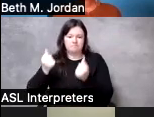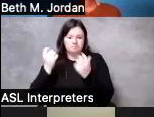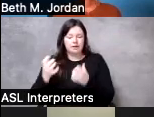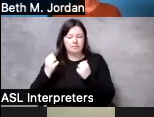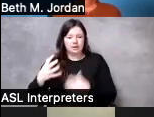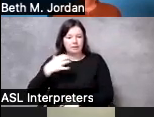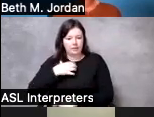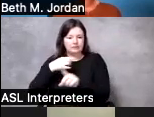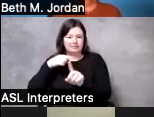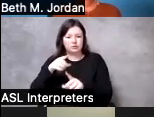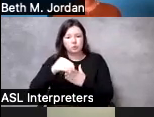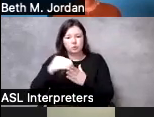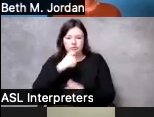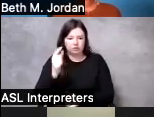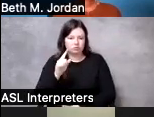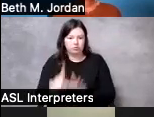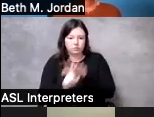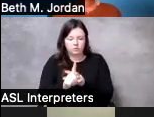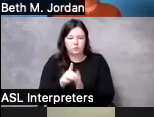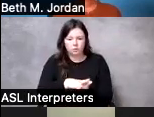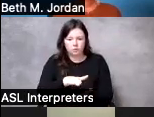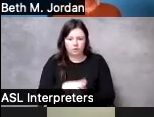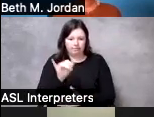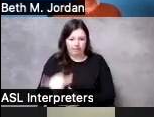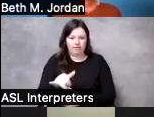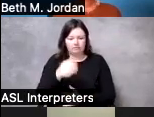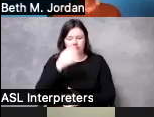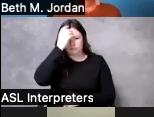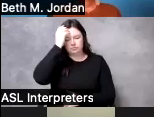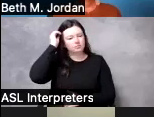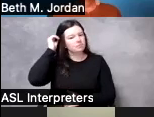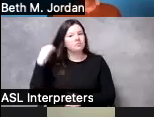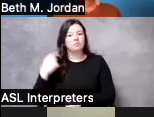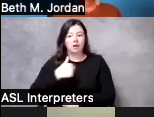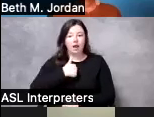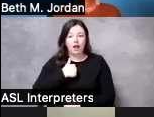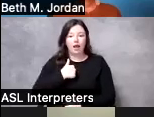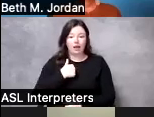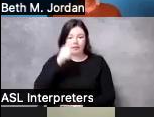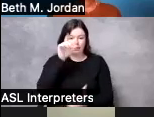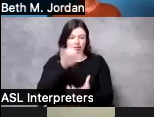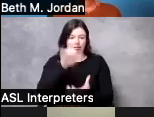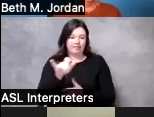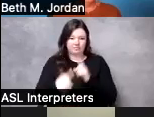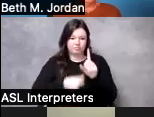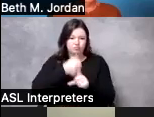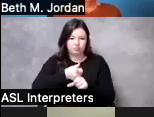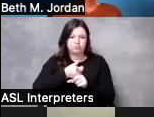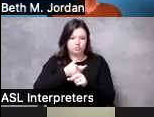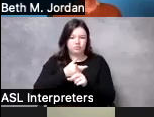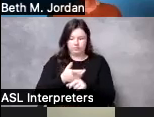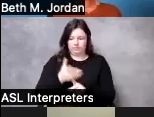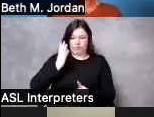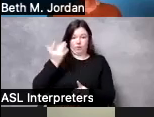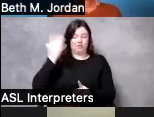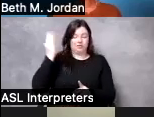taken a toll, and I really think of this as happening since the COVID pandemic. The workforce is changed in the